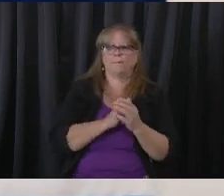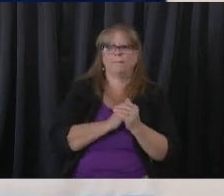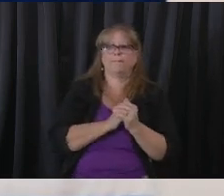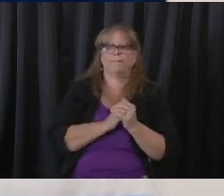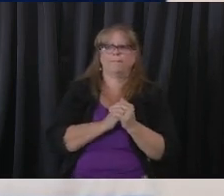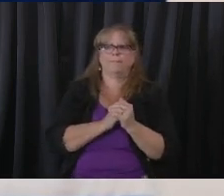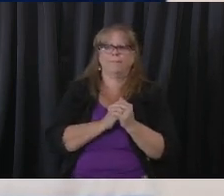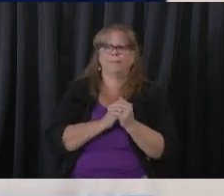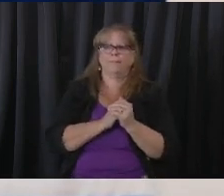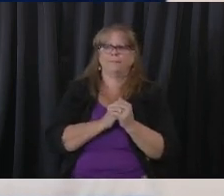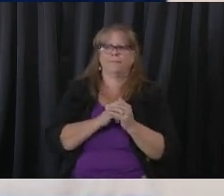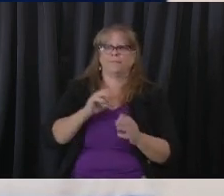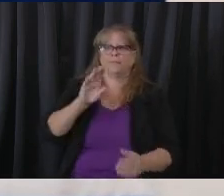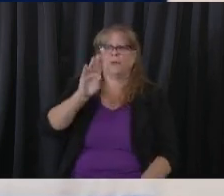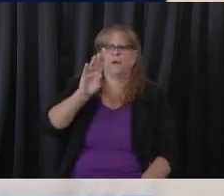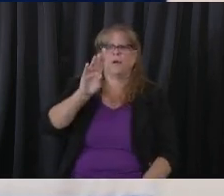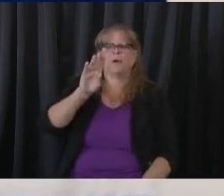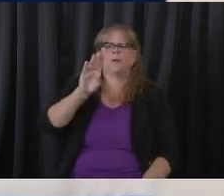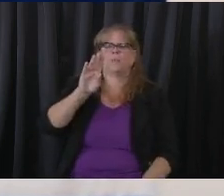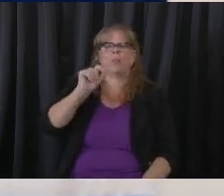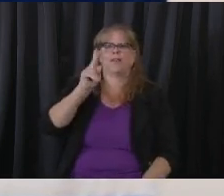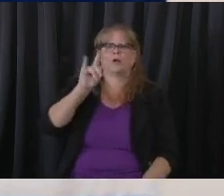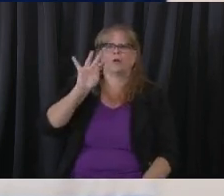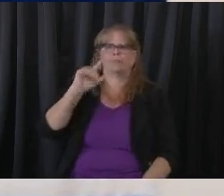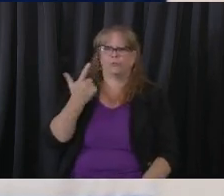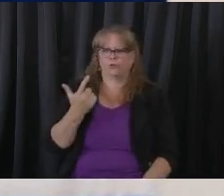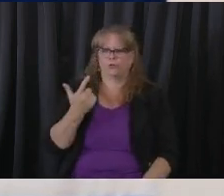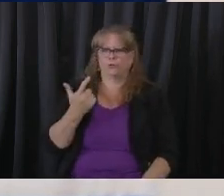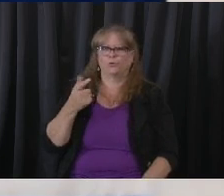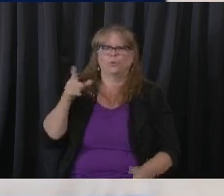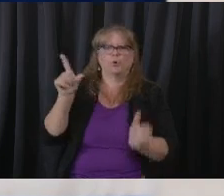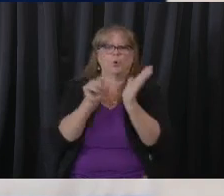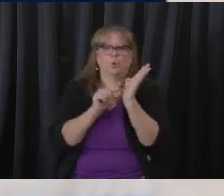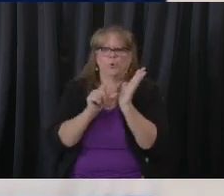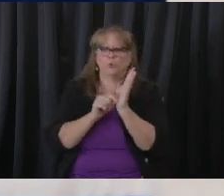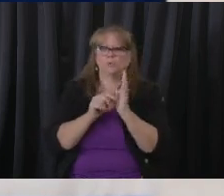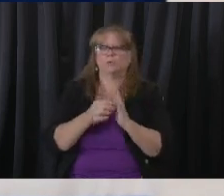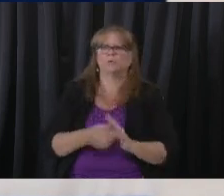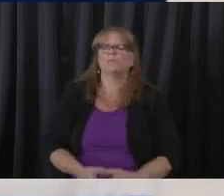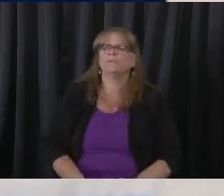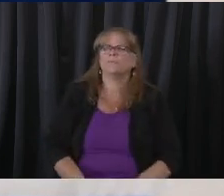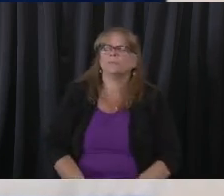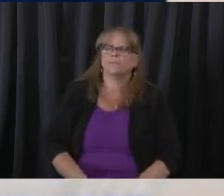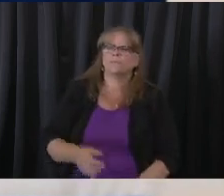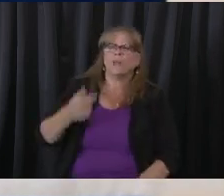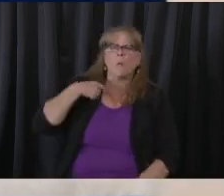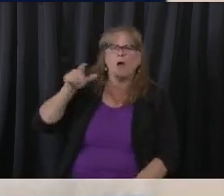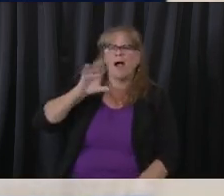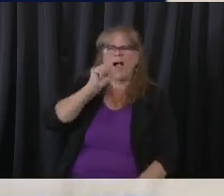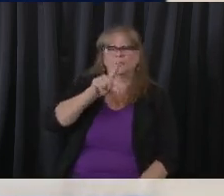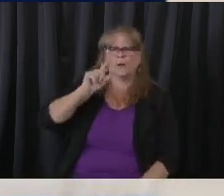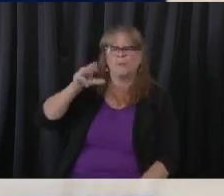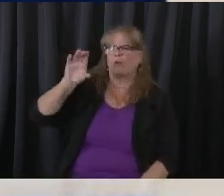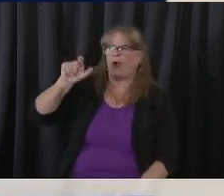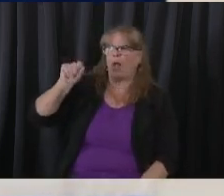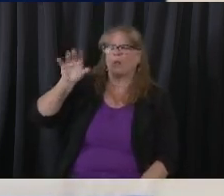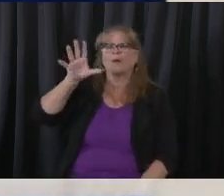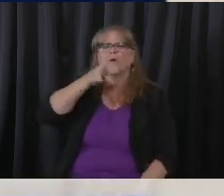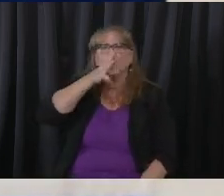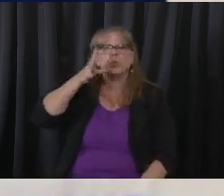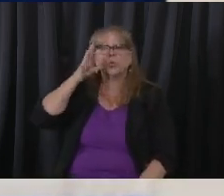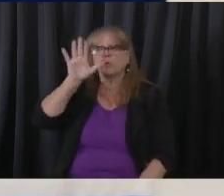are Colorado's rural hospitals equipped and staffed to handle an influx of virus patients this